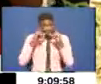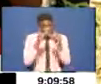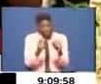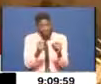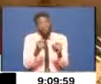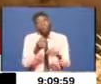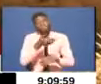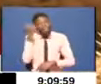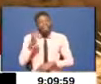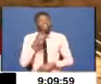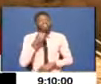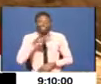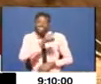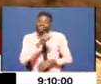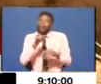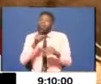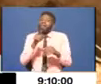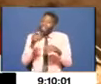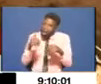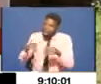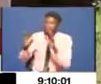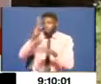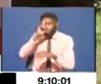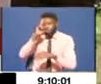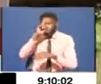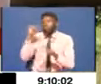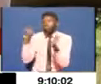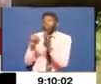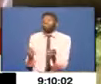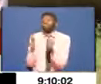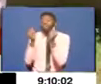handle the matter and now want the government to take action